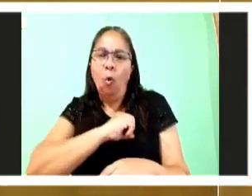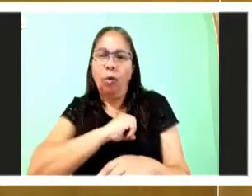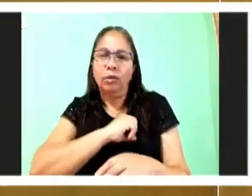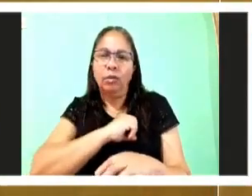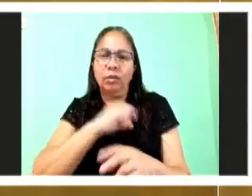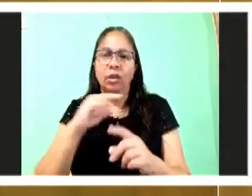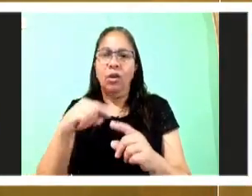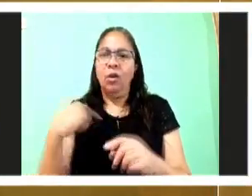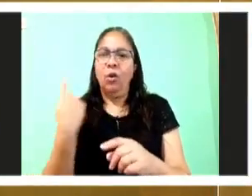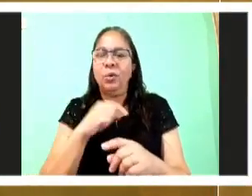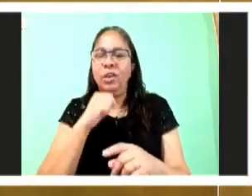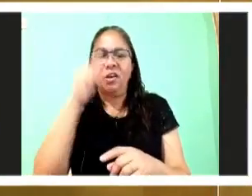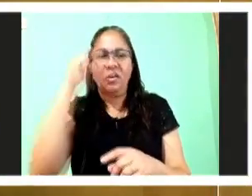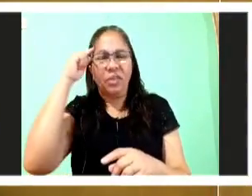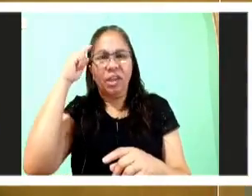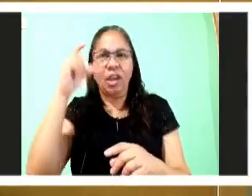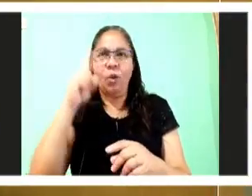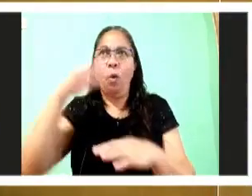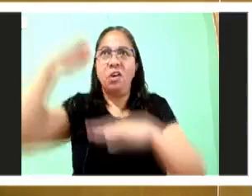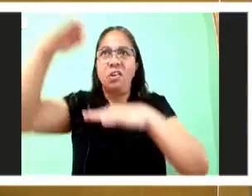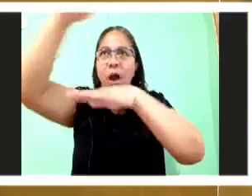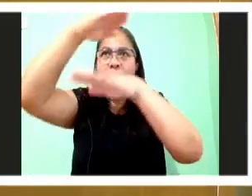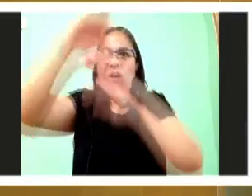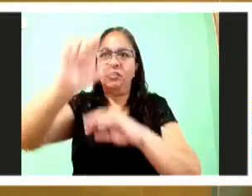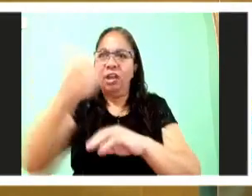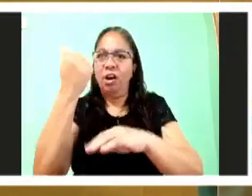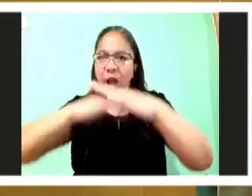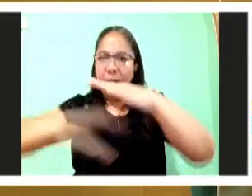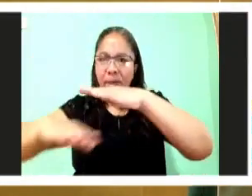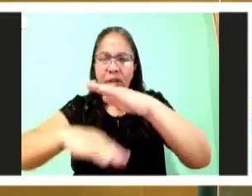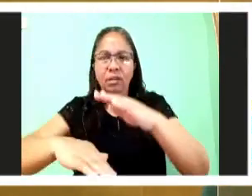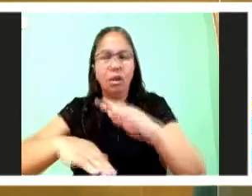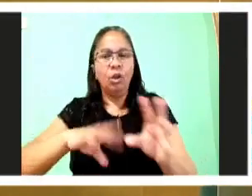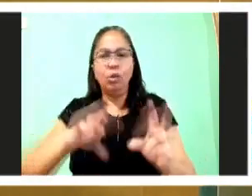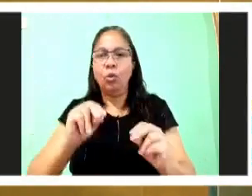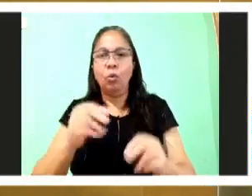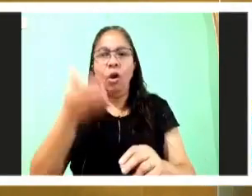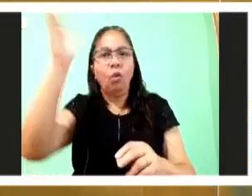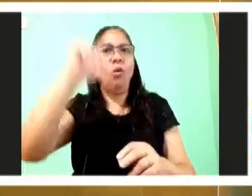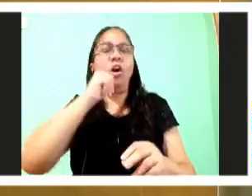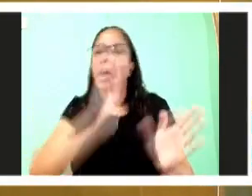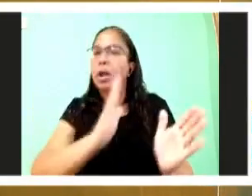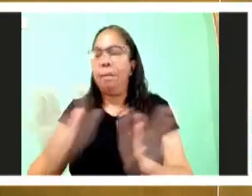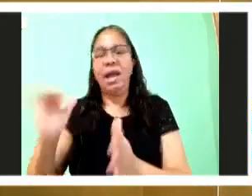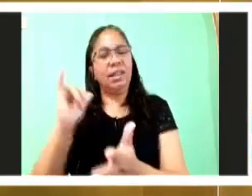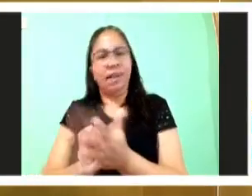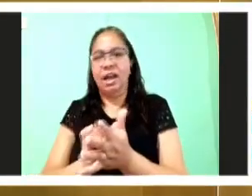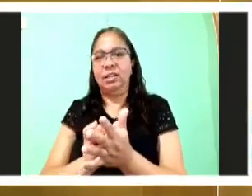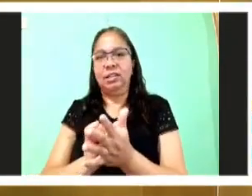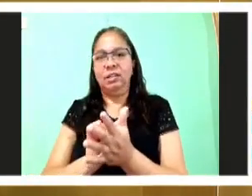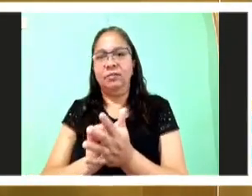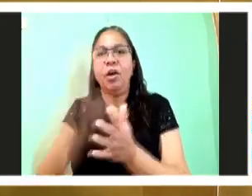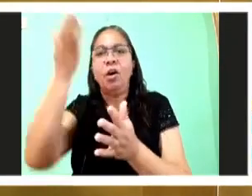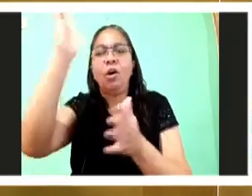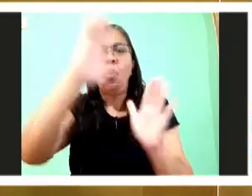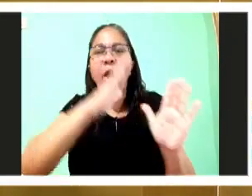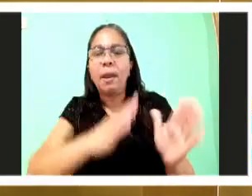beneath. That's not what God intended from the beginning. What he intended from the beginning is that the